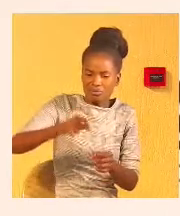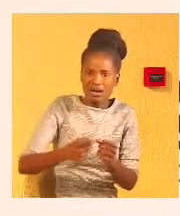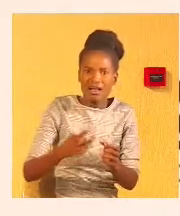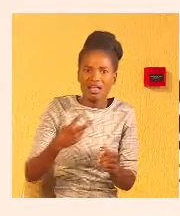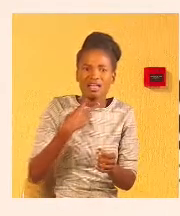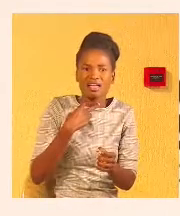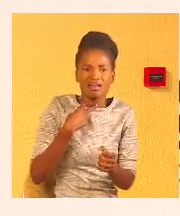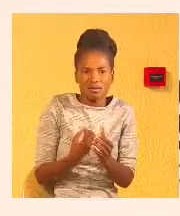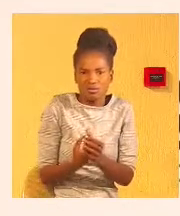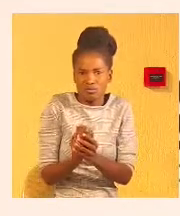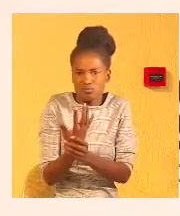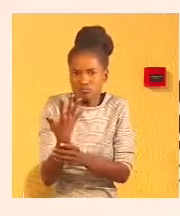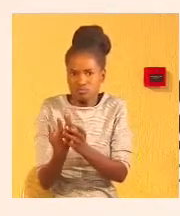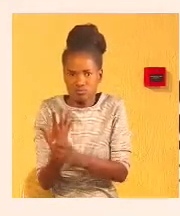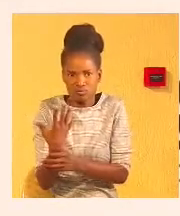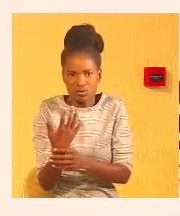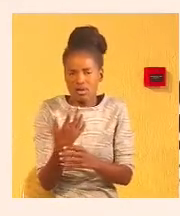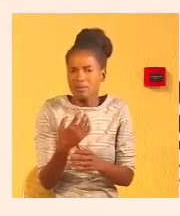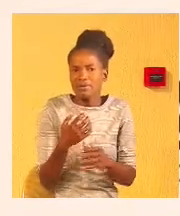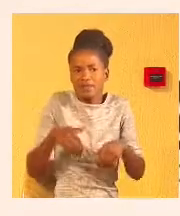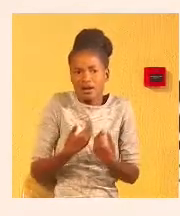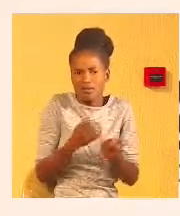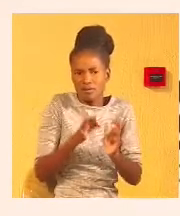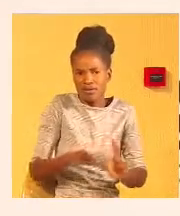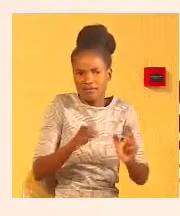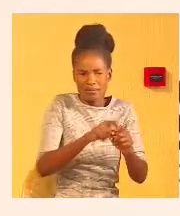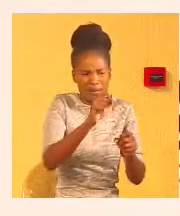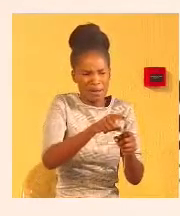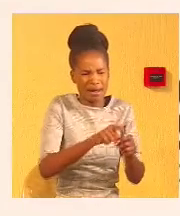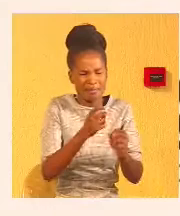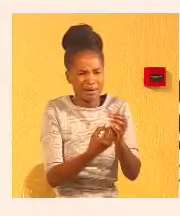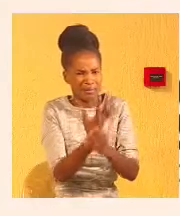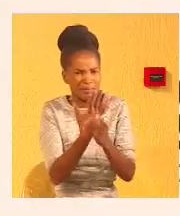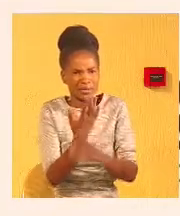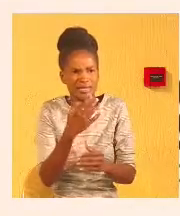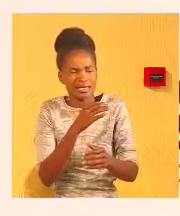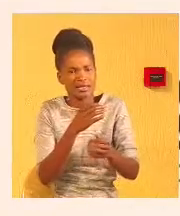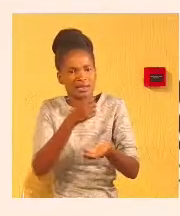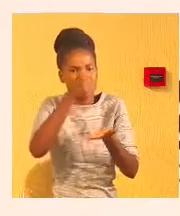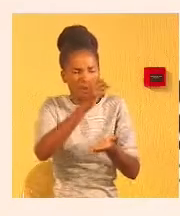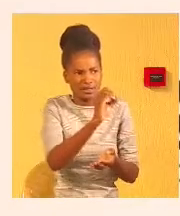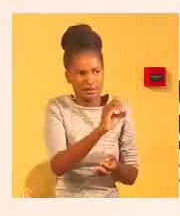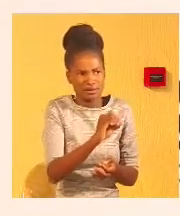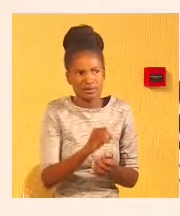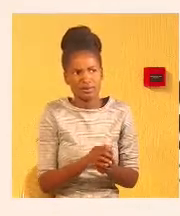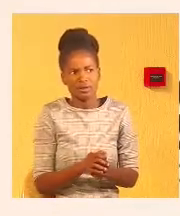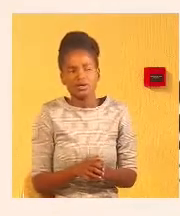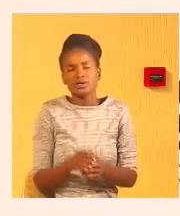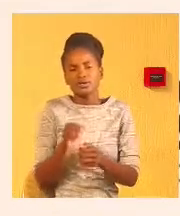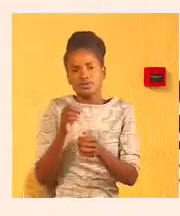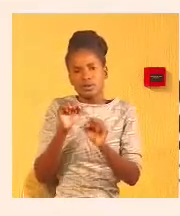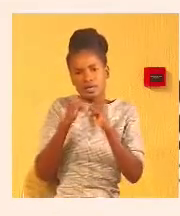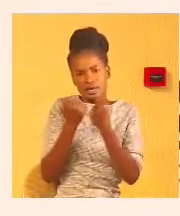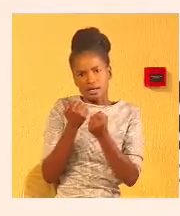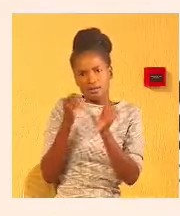efficiently, and also when they don't have the capacity to invest, how can they produce efficiently? So we are saying,